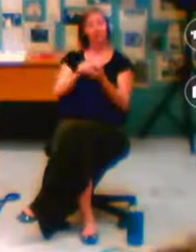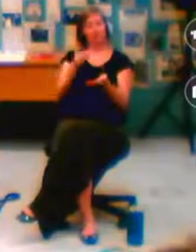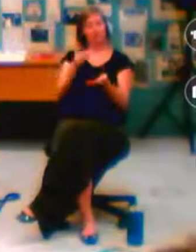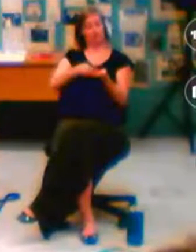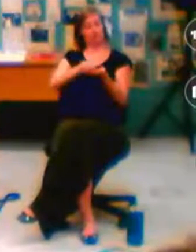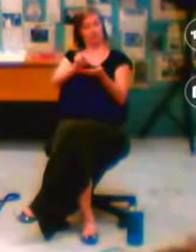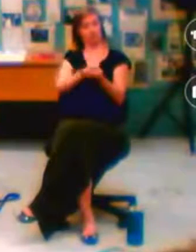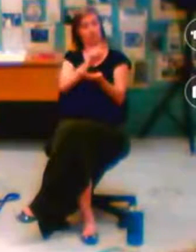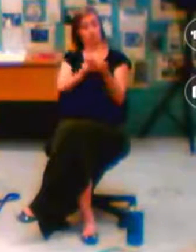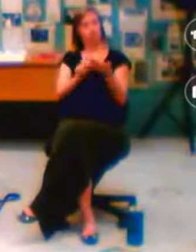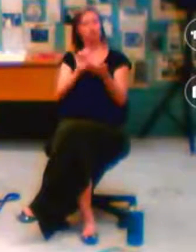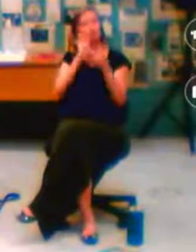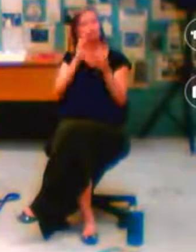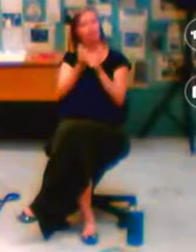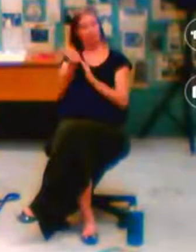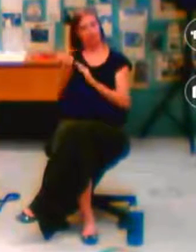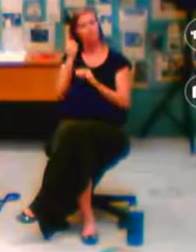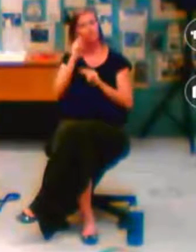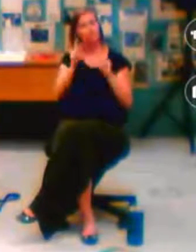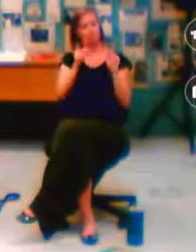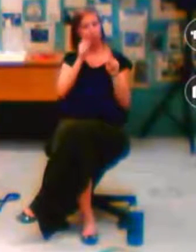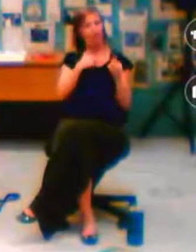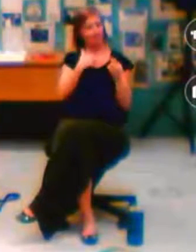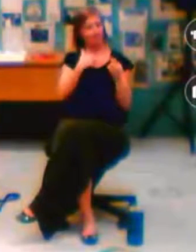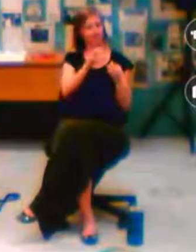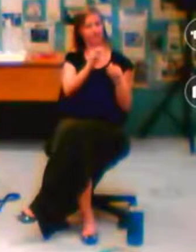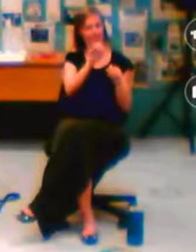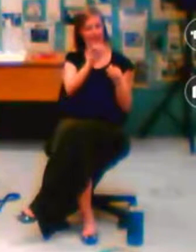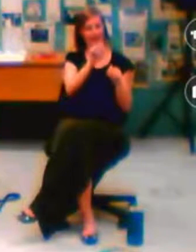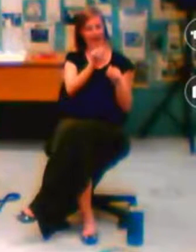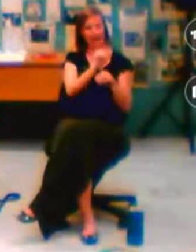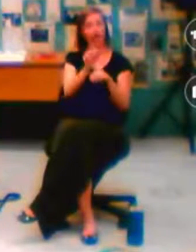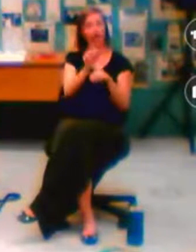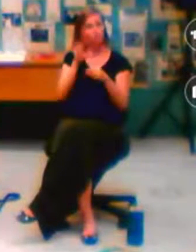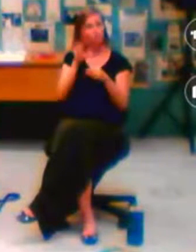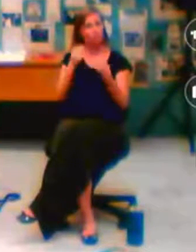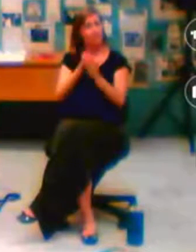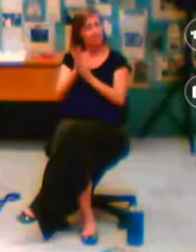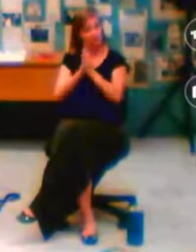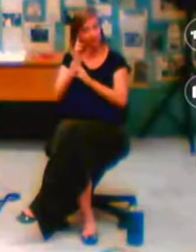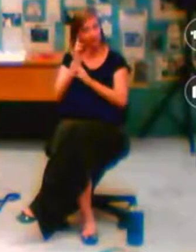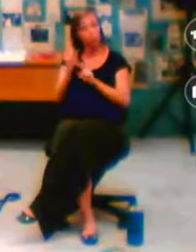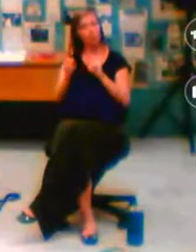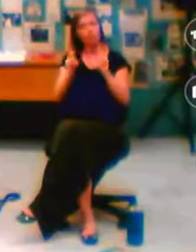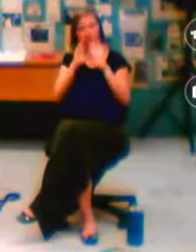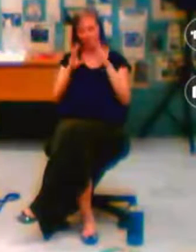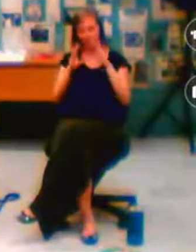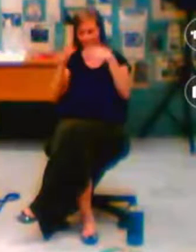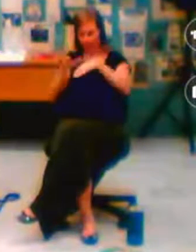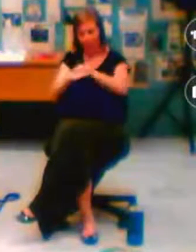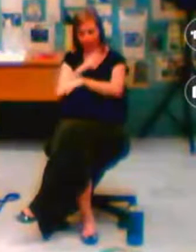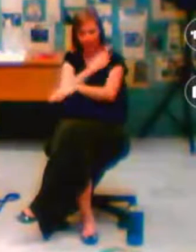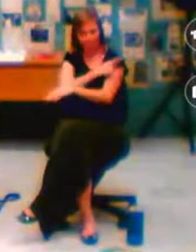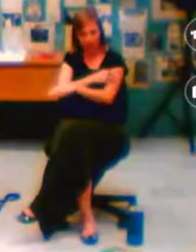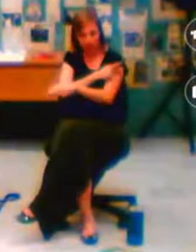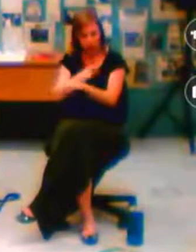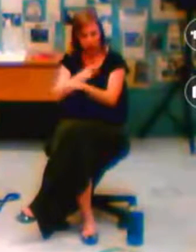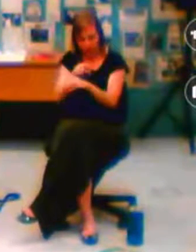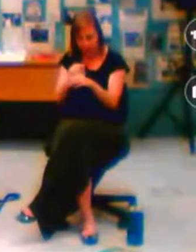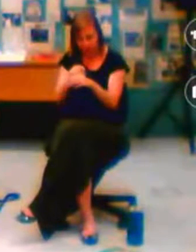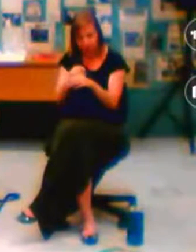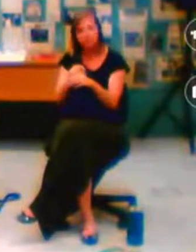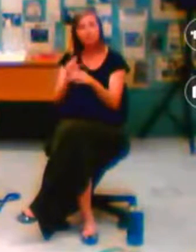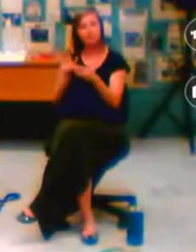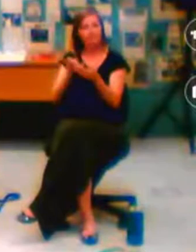interests. Coloradans are the shareholders. This is people, not profits. Colorado Care removes the financial